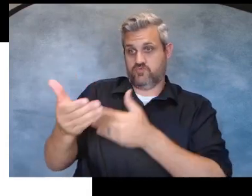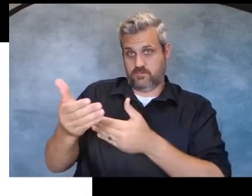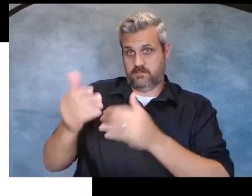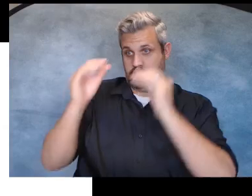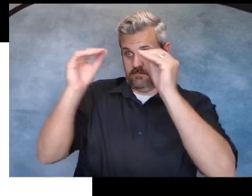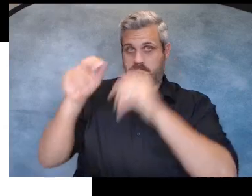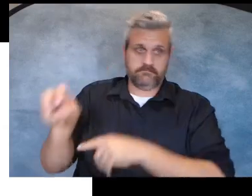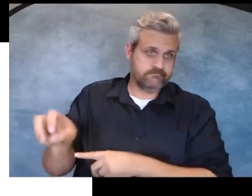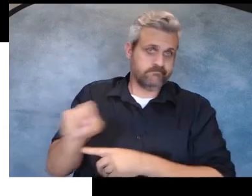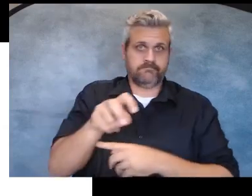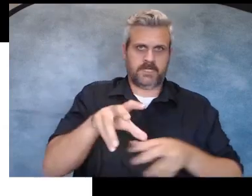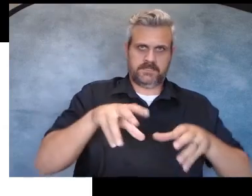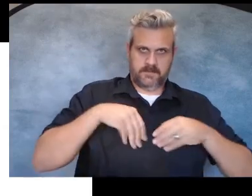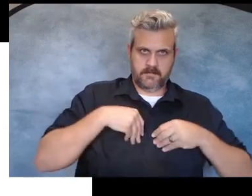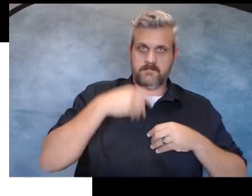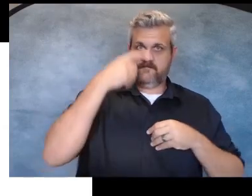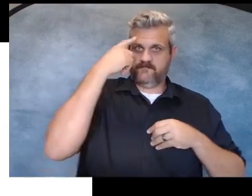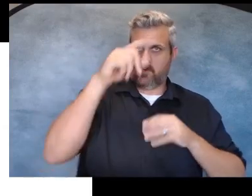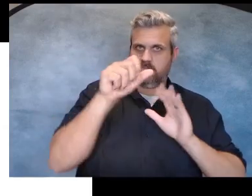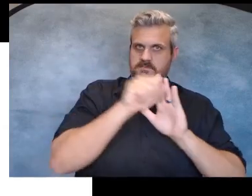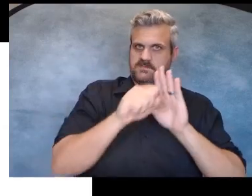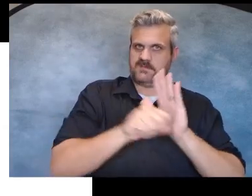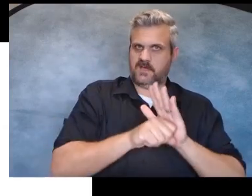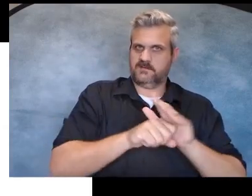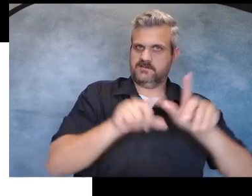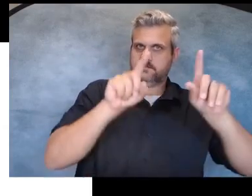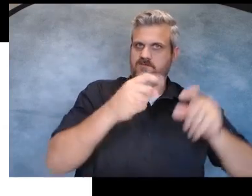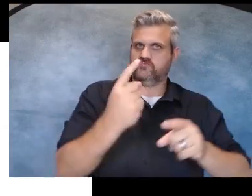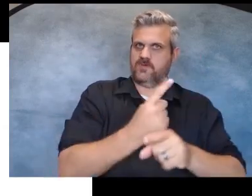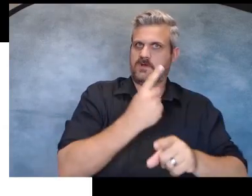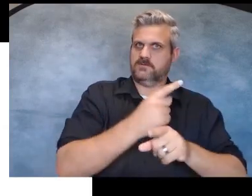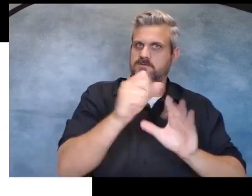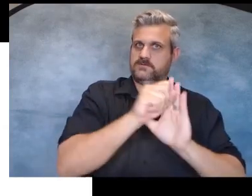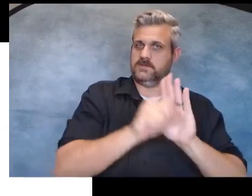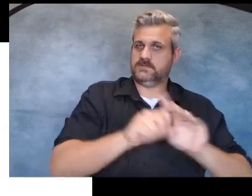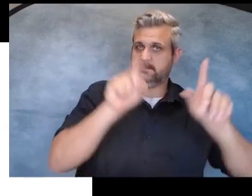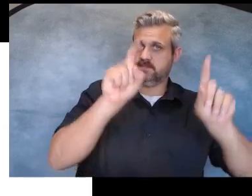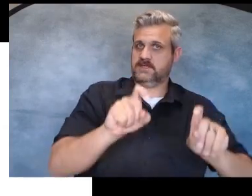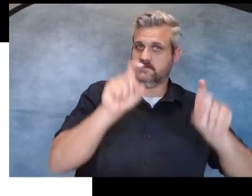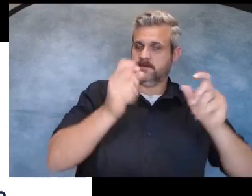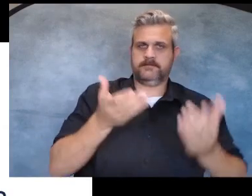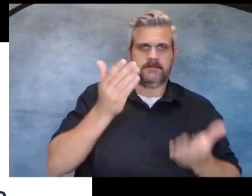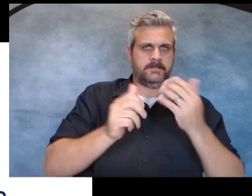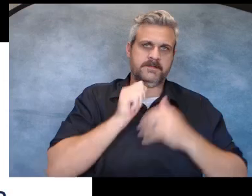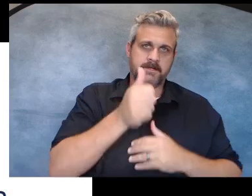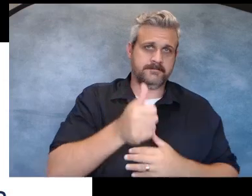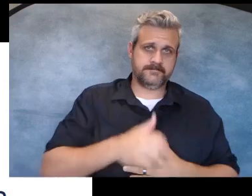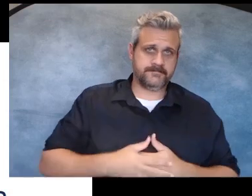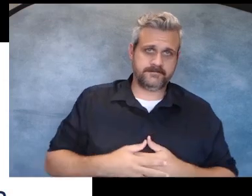instructions may not always be acceptable on the regular state assessment.